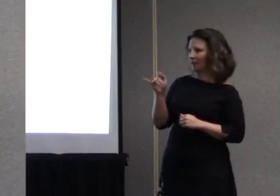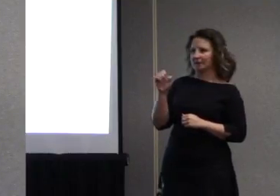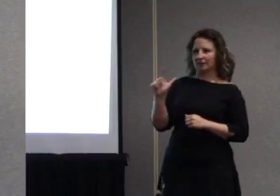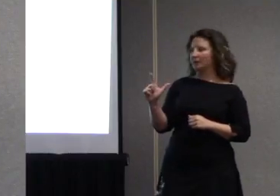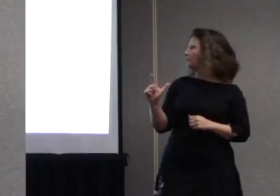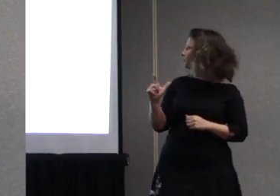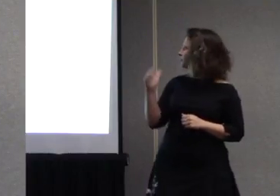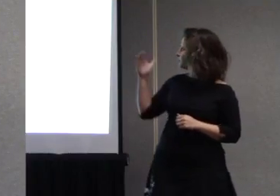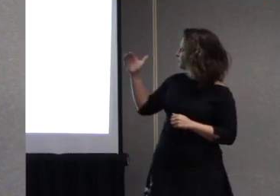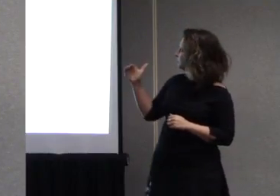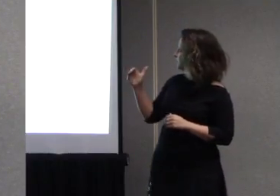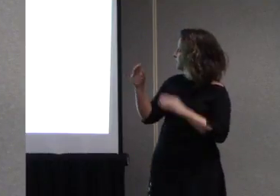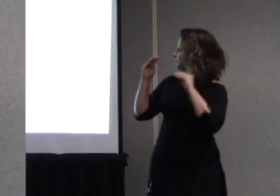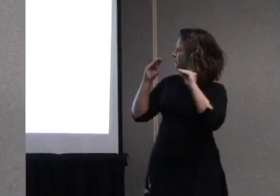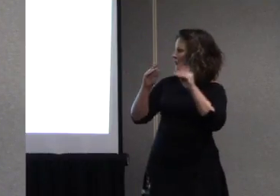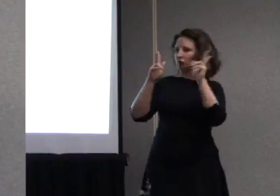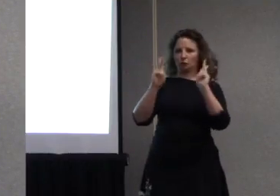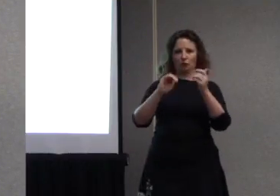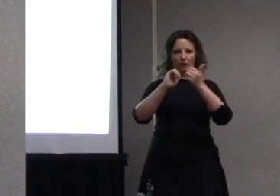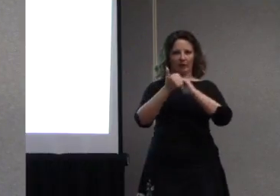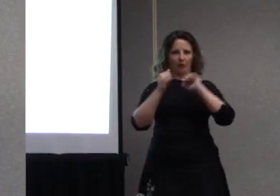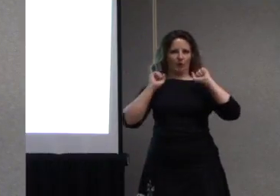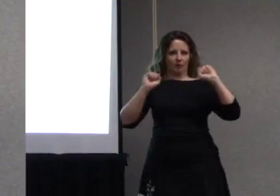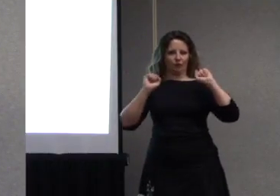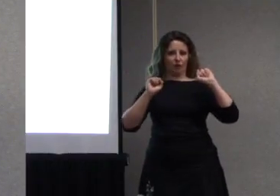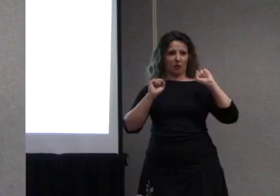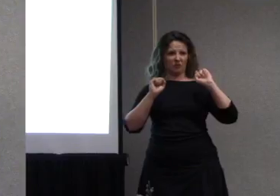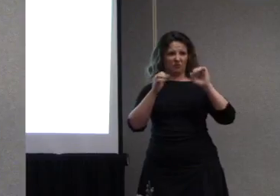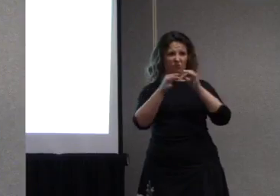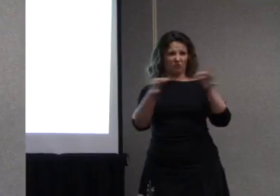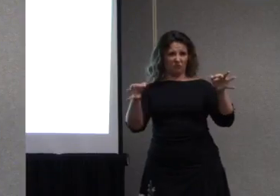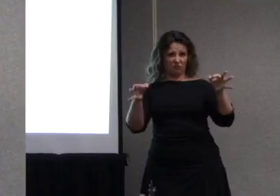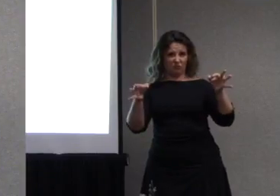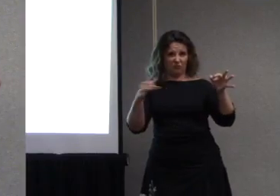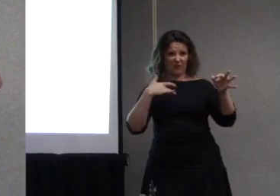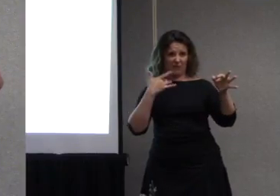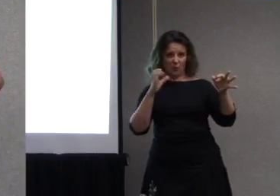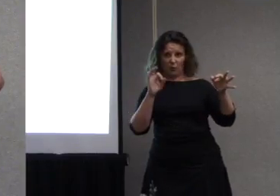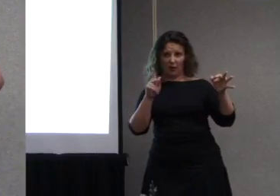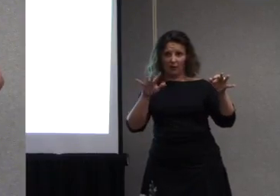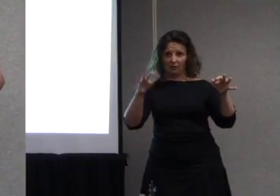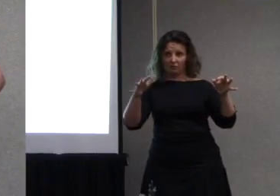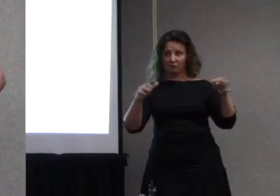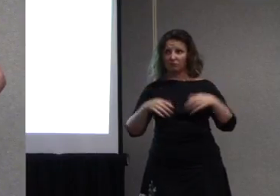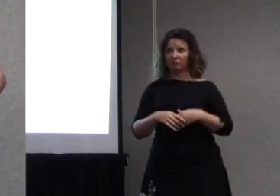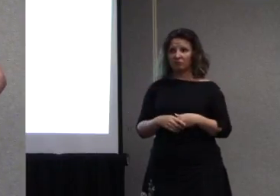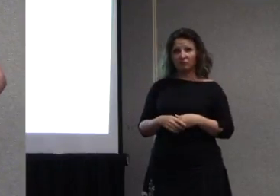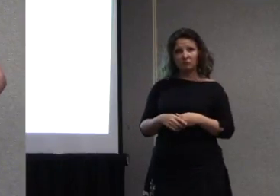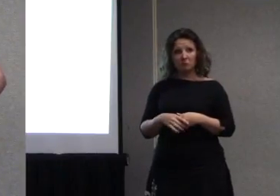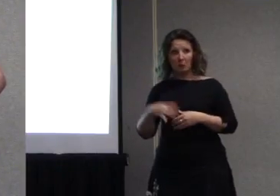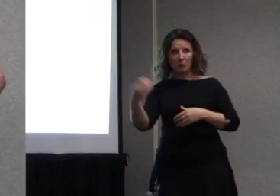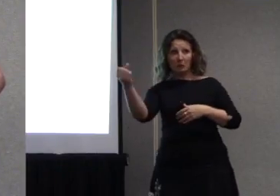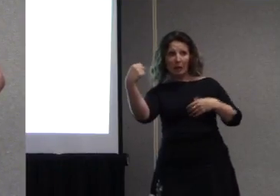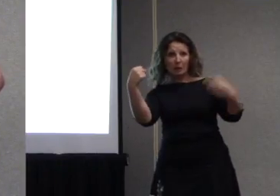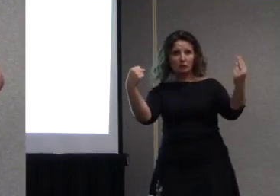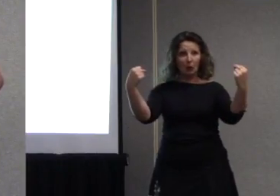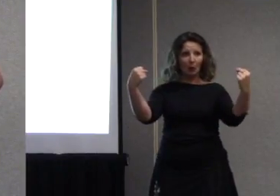Well, here was the ASL gloss that was used. Teach person how to exercise. That okay?